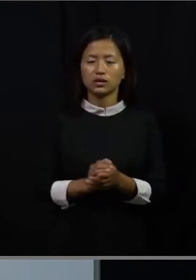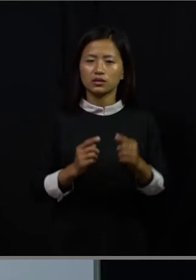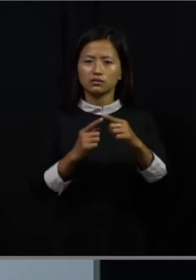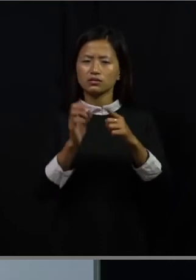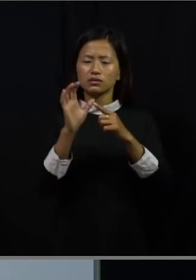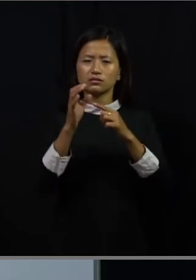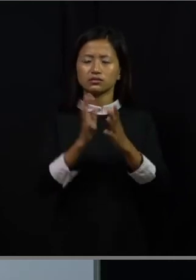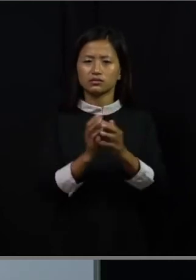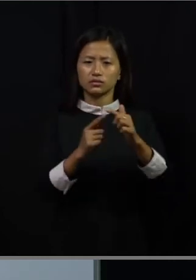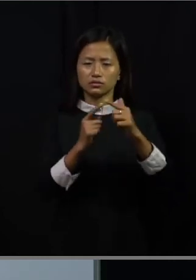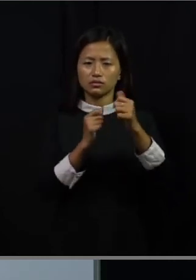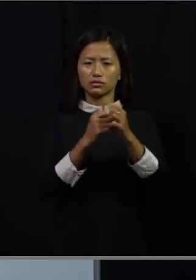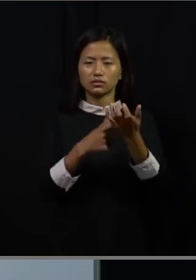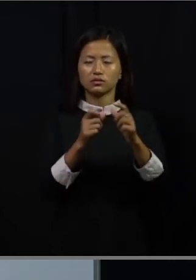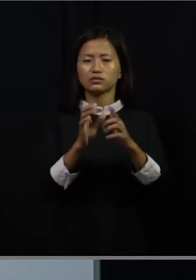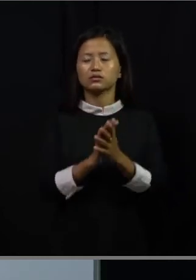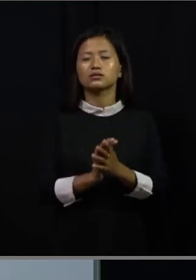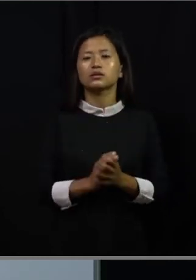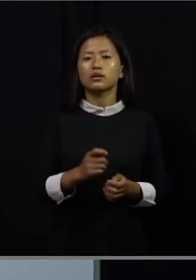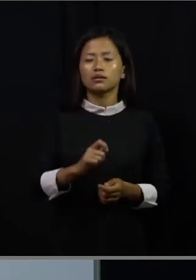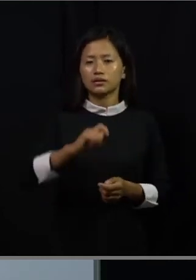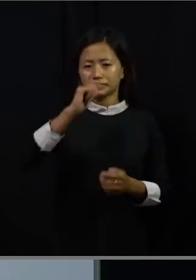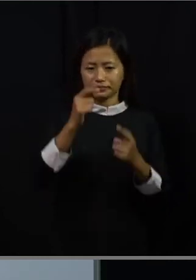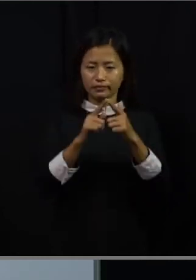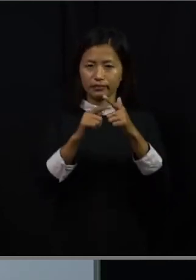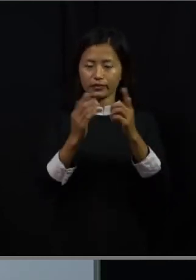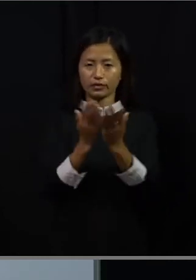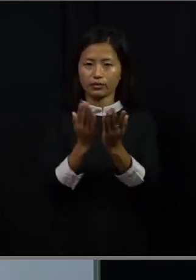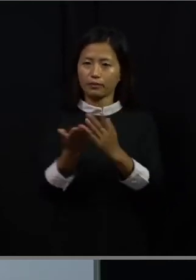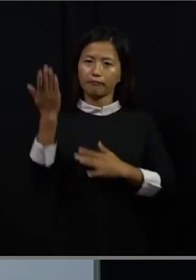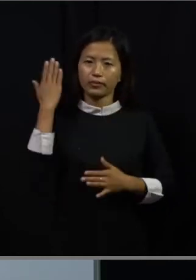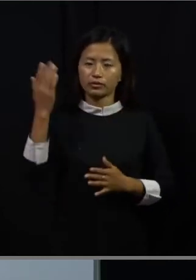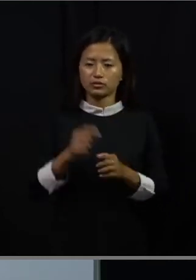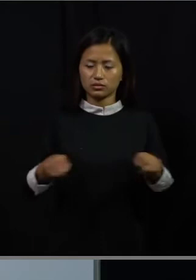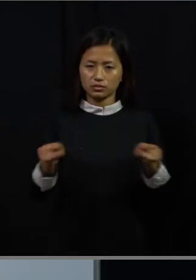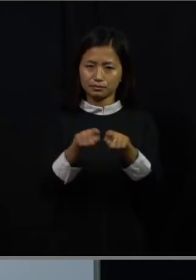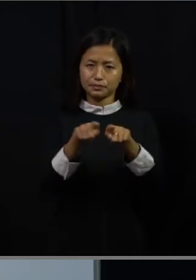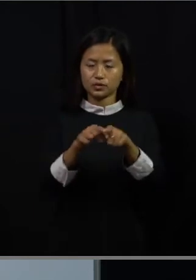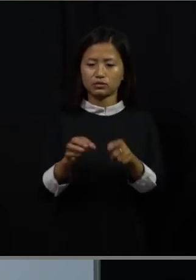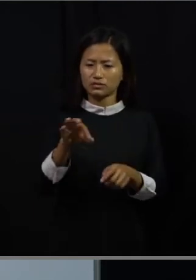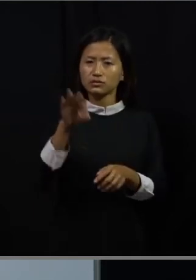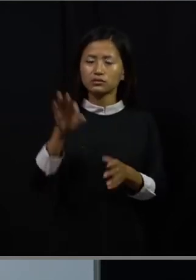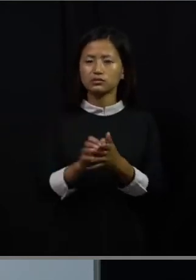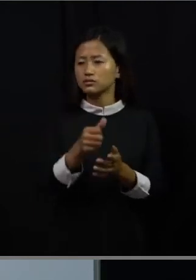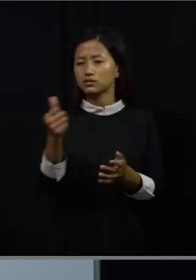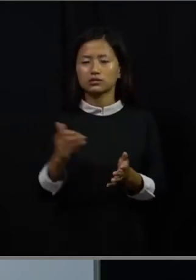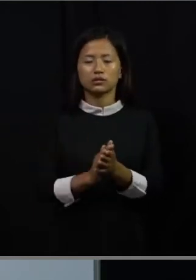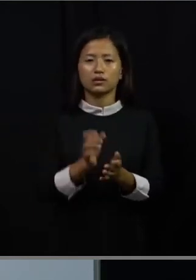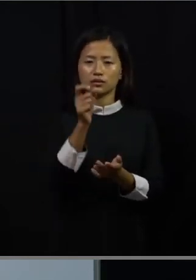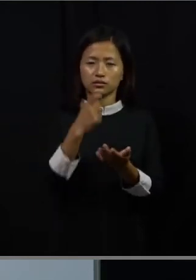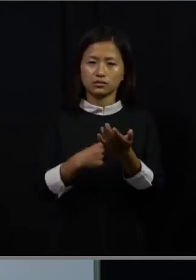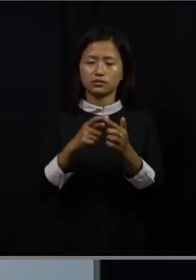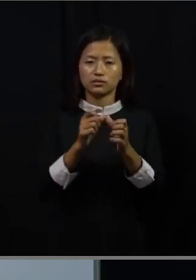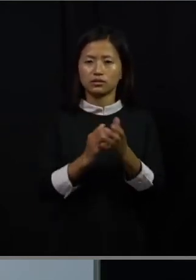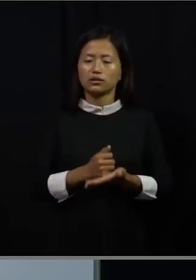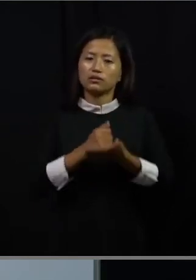and traditions, or even, okay, the educational background might be similar to each other, and that is the reason why, okay,